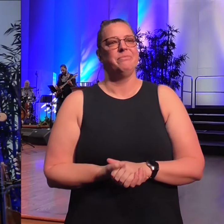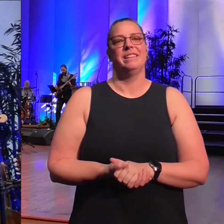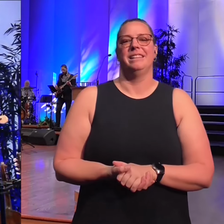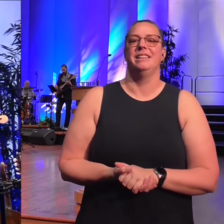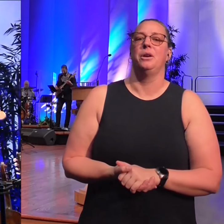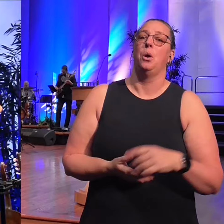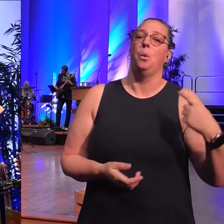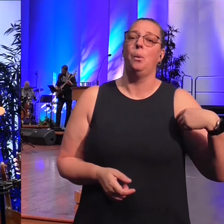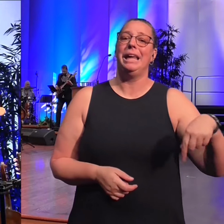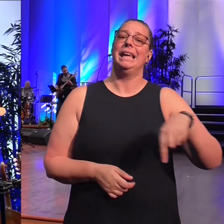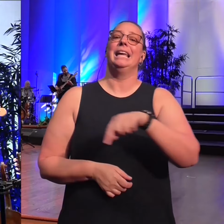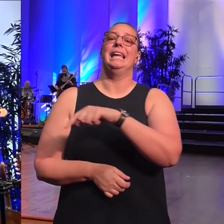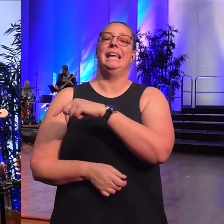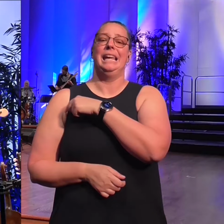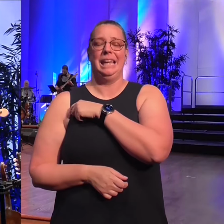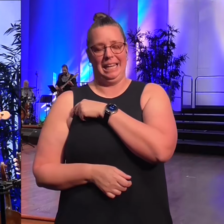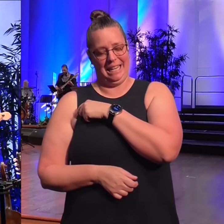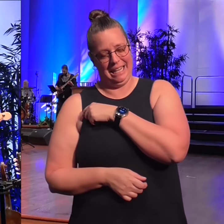prayer. We